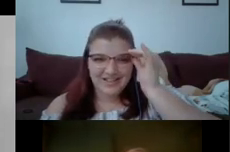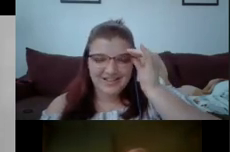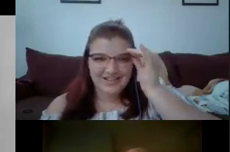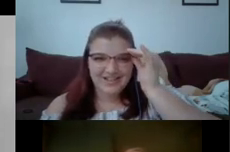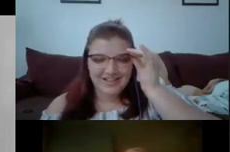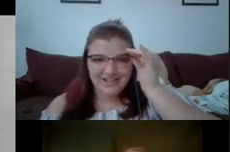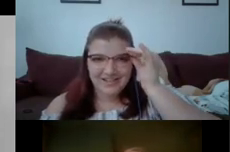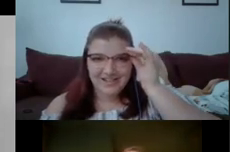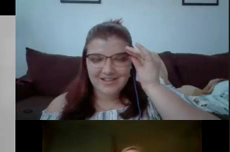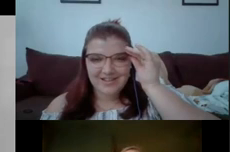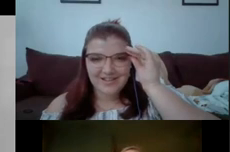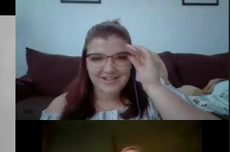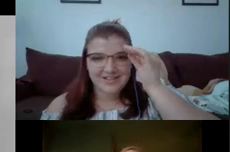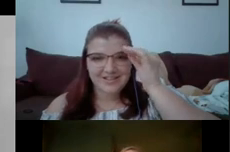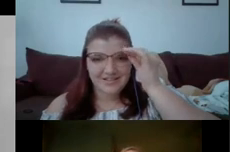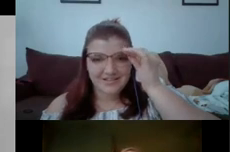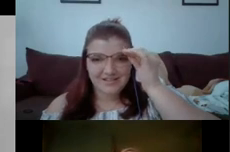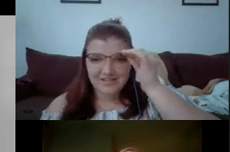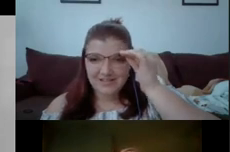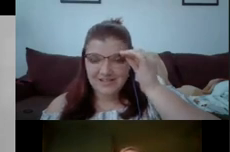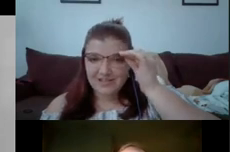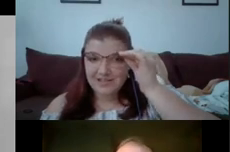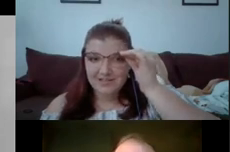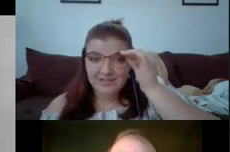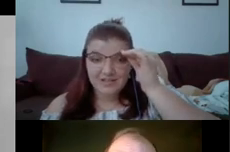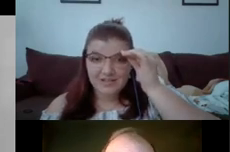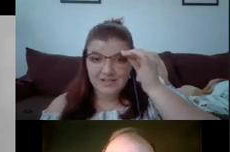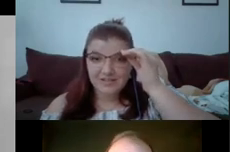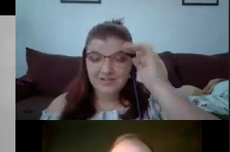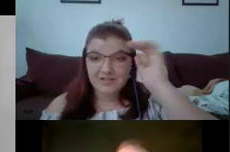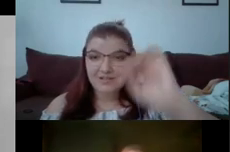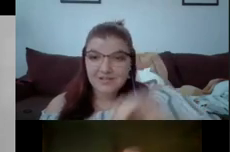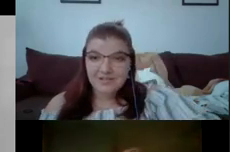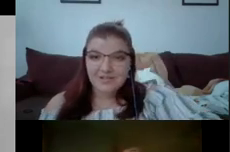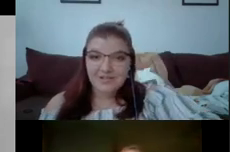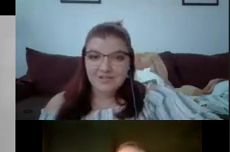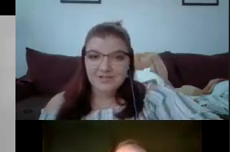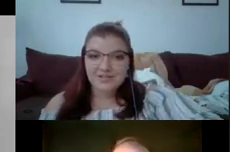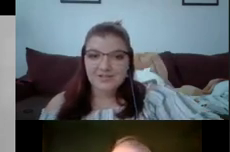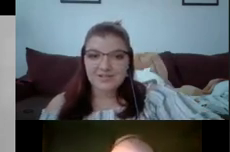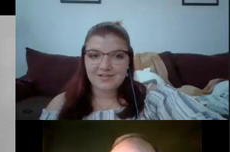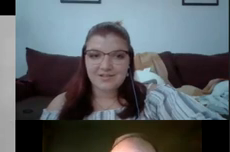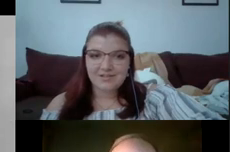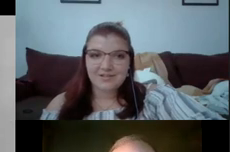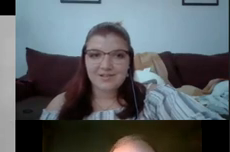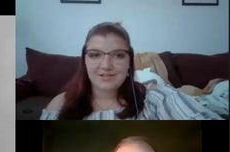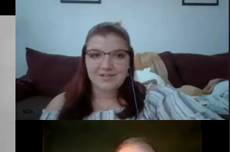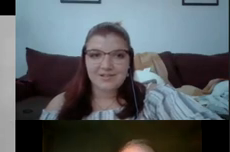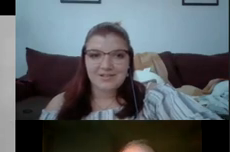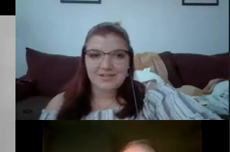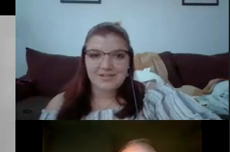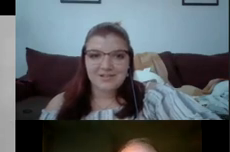As I think I mentioned, Brockport hit over 500 students in January of 1946,